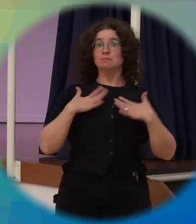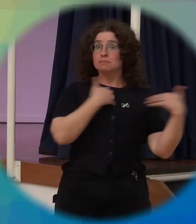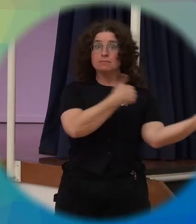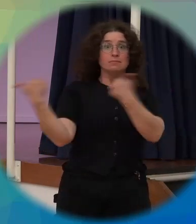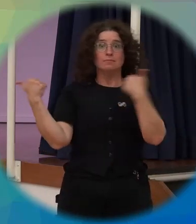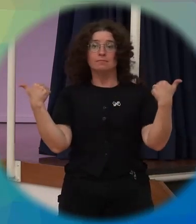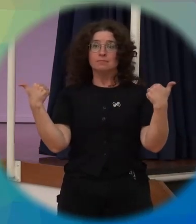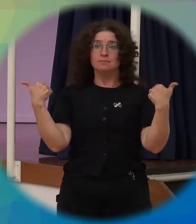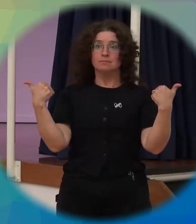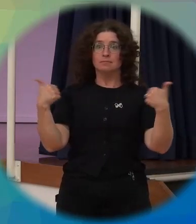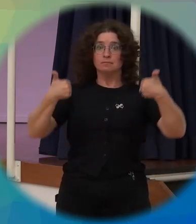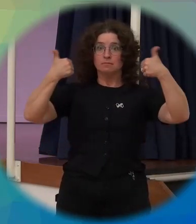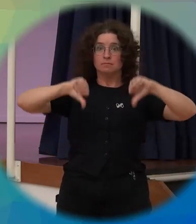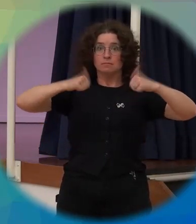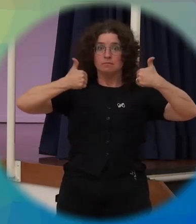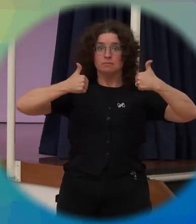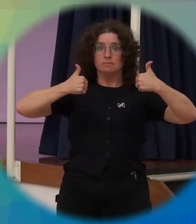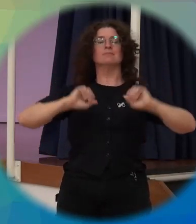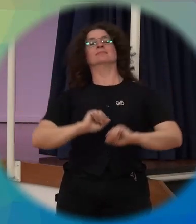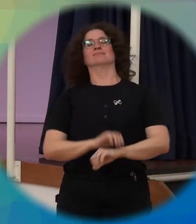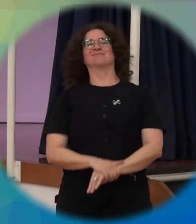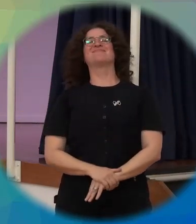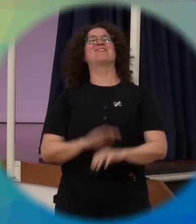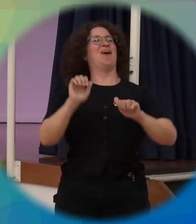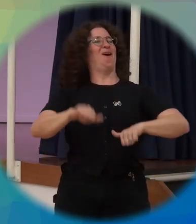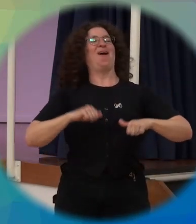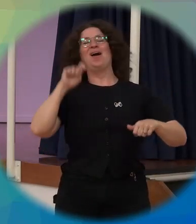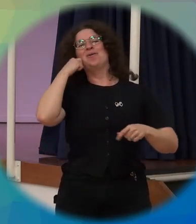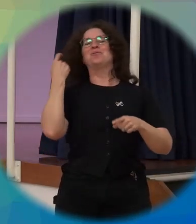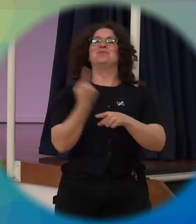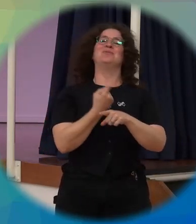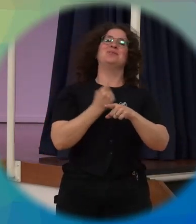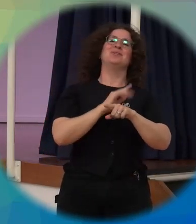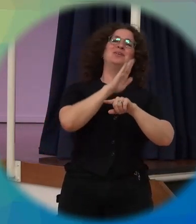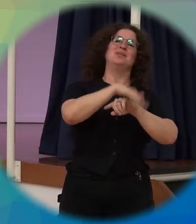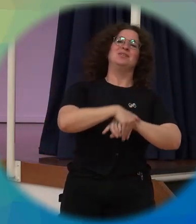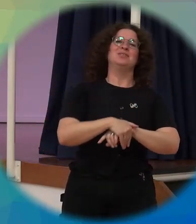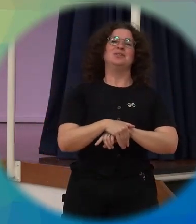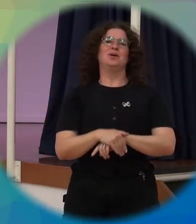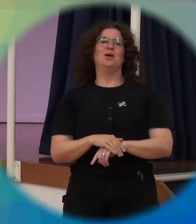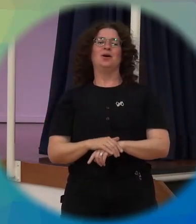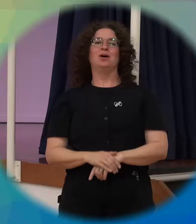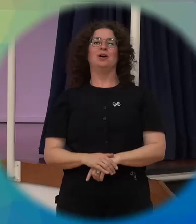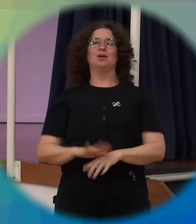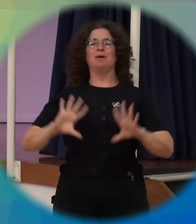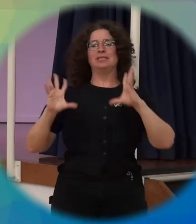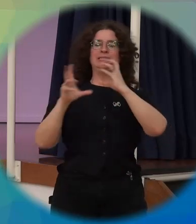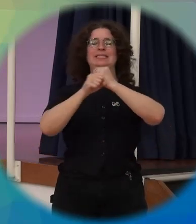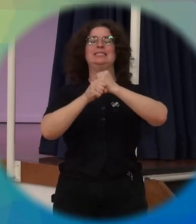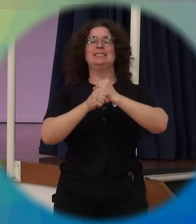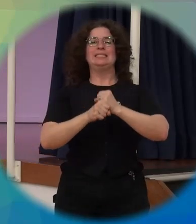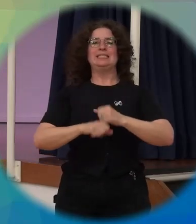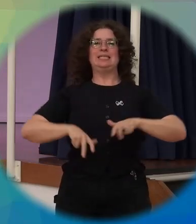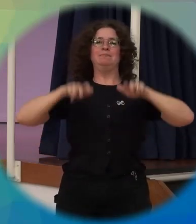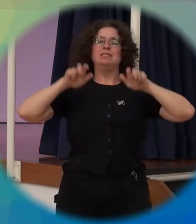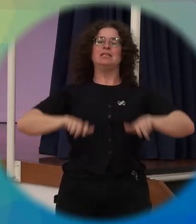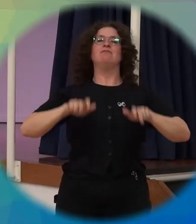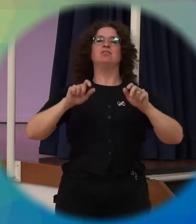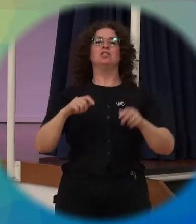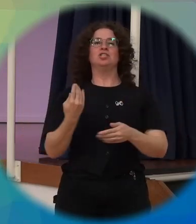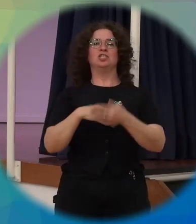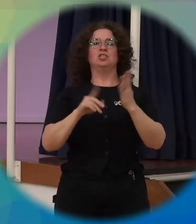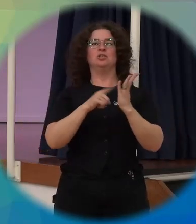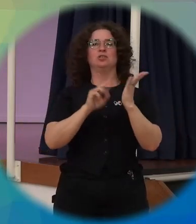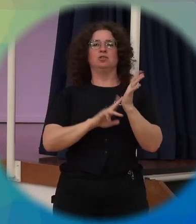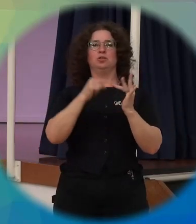Feeling all right? Yeah, cool. All right. I'm here to talk about assembly definitions in Unity, how they can help you write better code and lead to